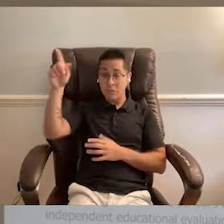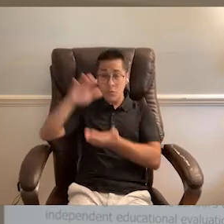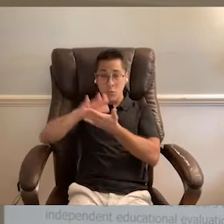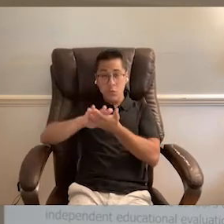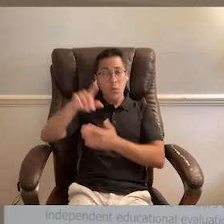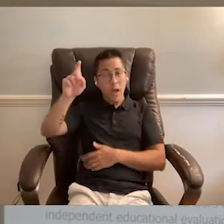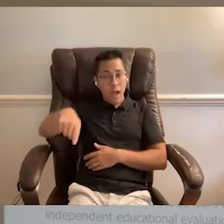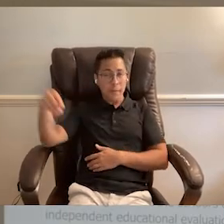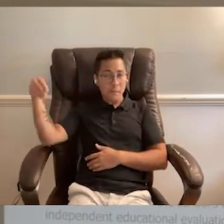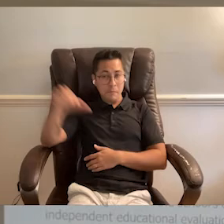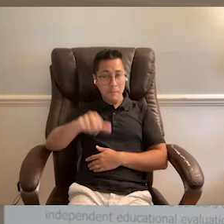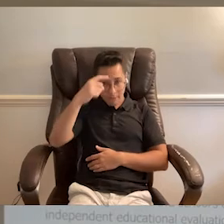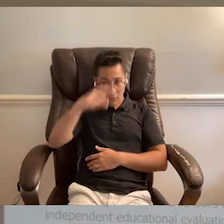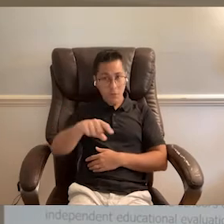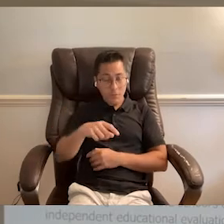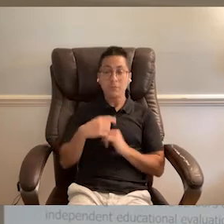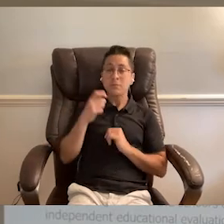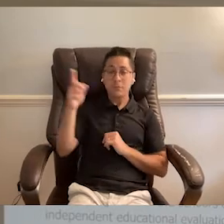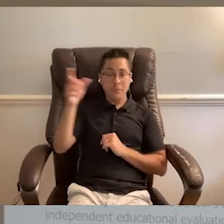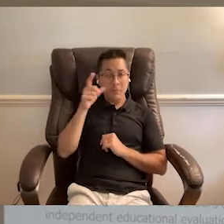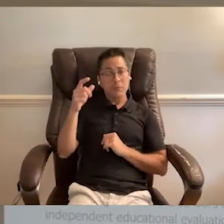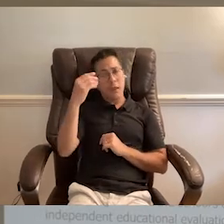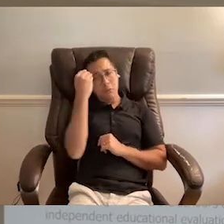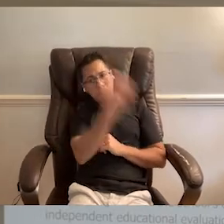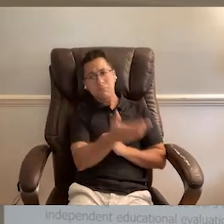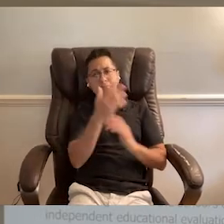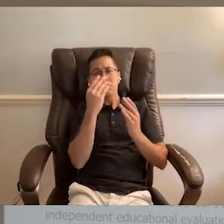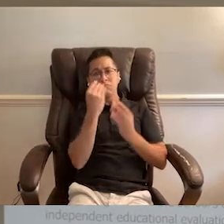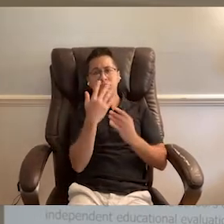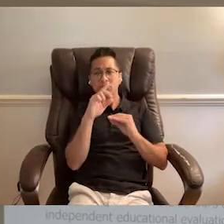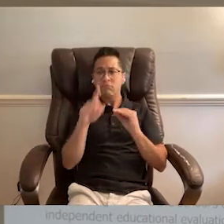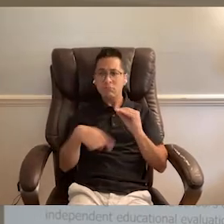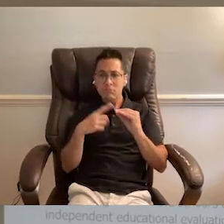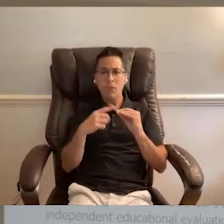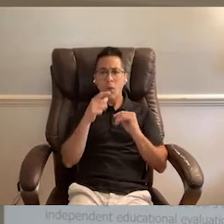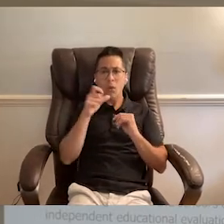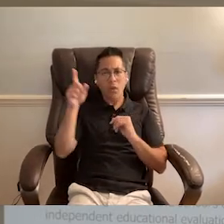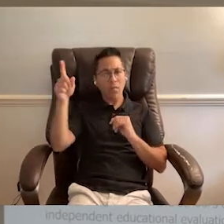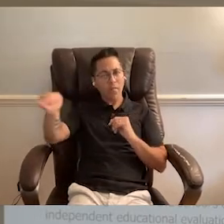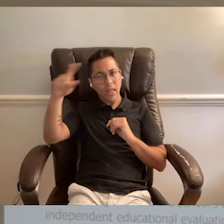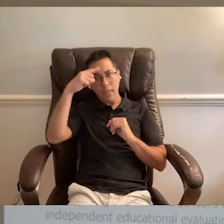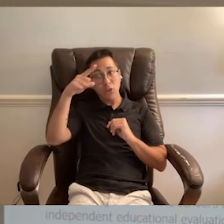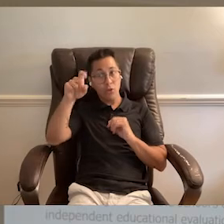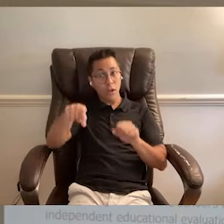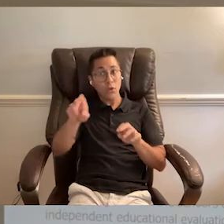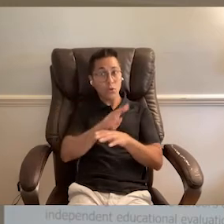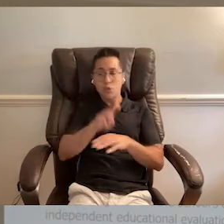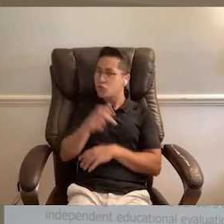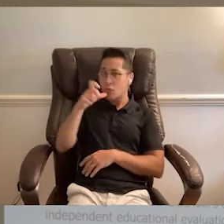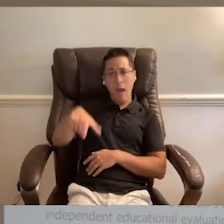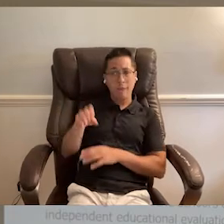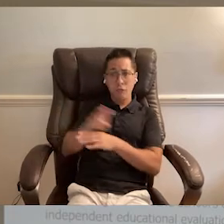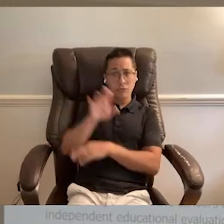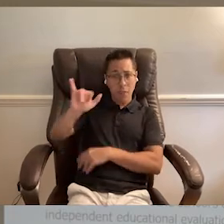Now, they will give you information about who they think you can use. You do not have to use the person.